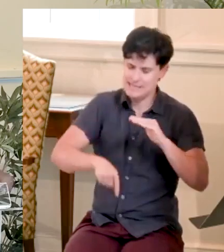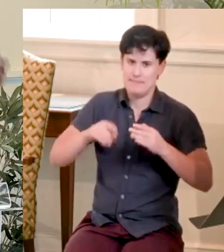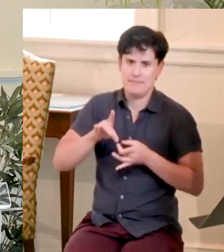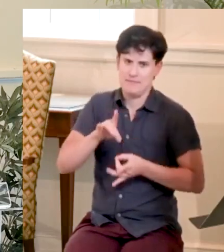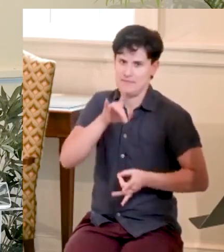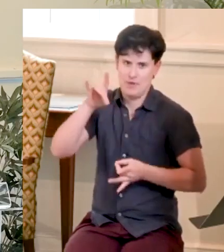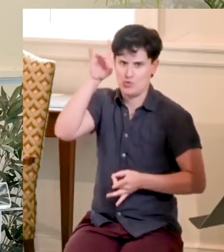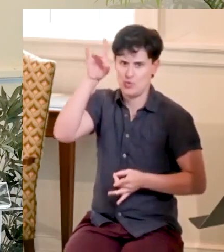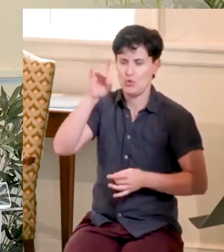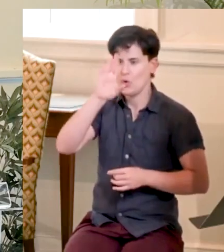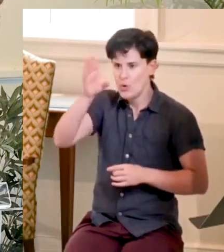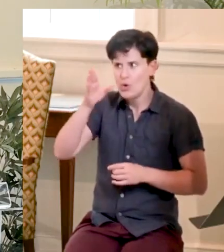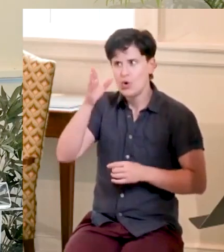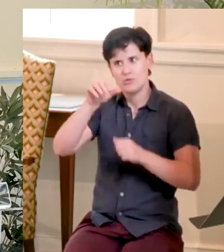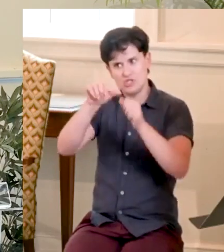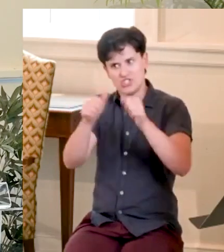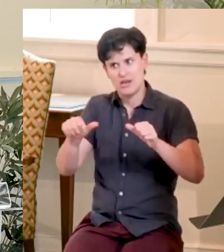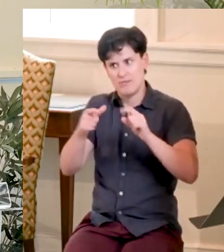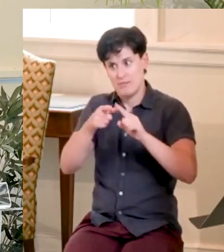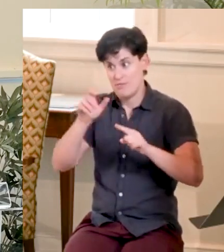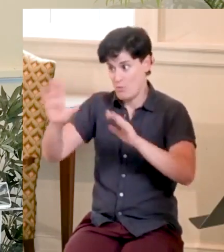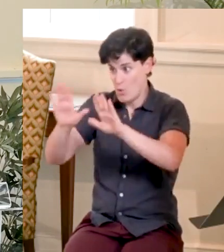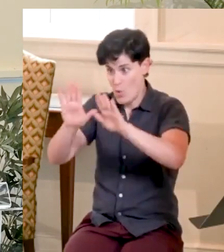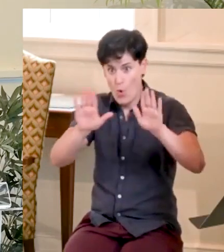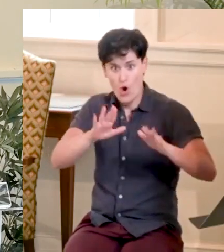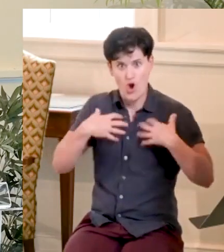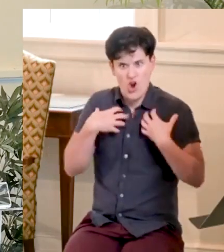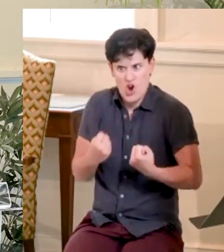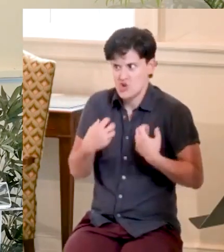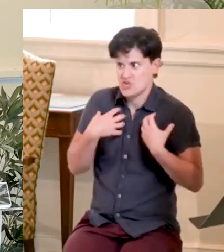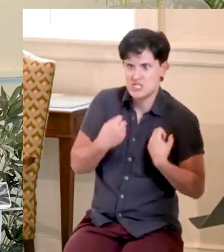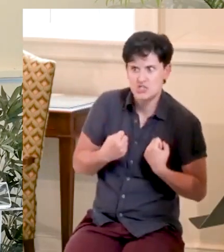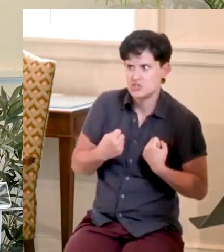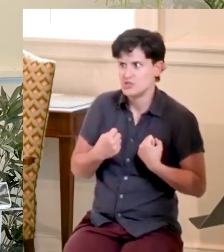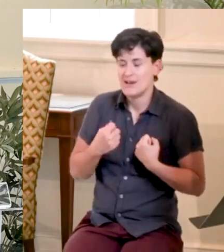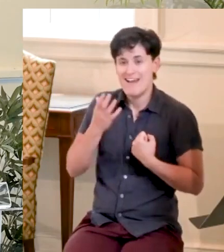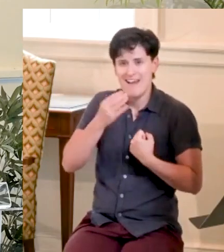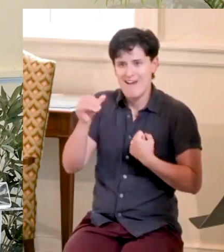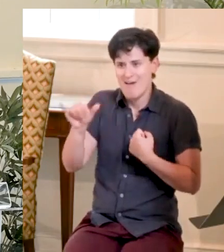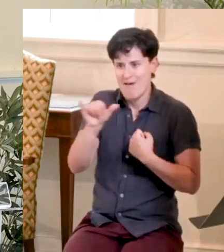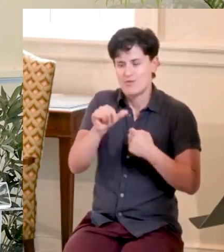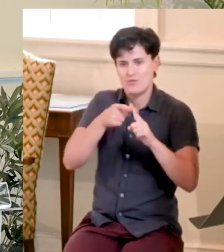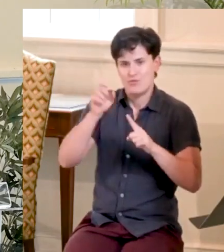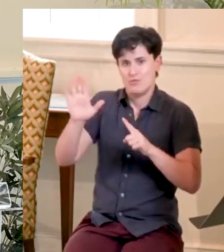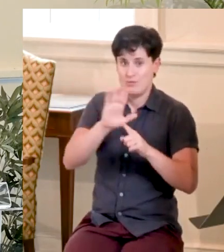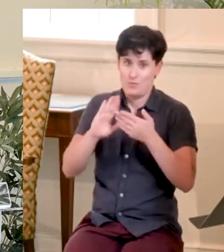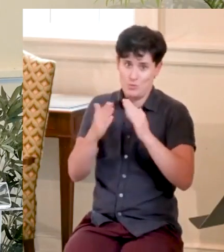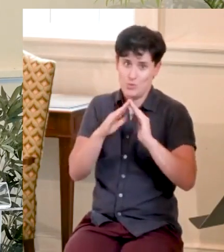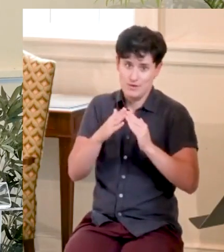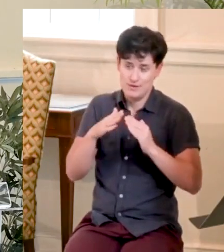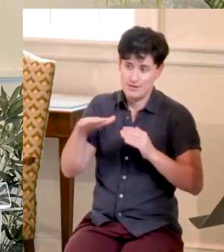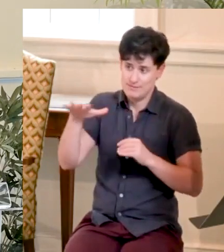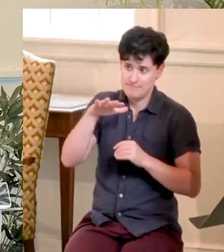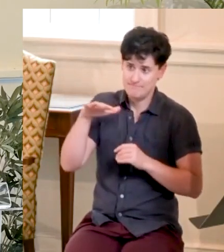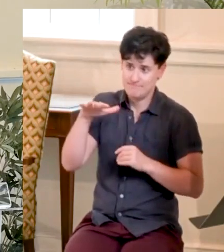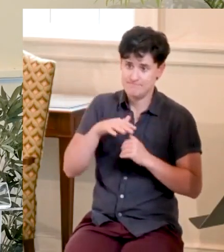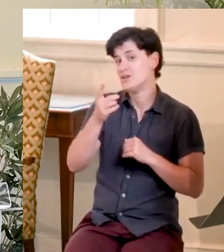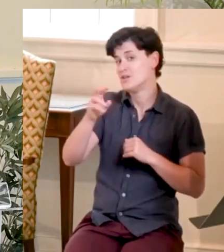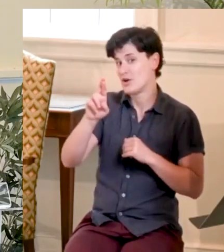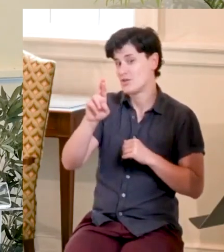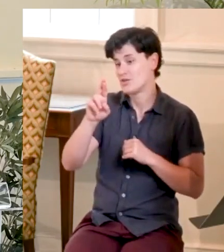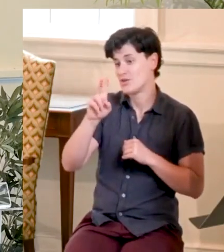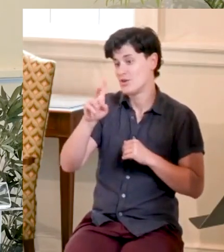And it's going to be shaped by your courage and also by your community. As Dr.